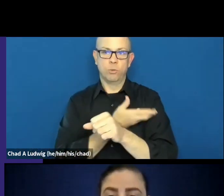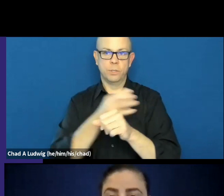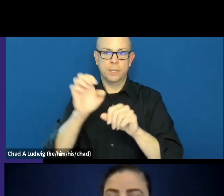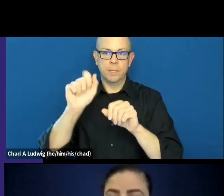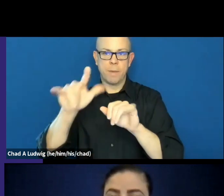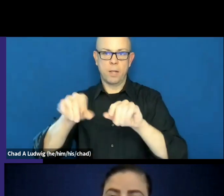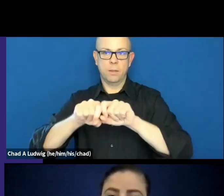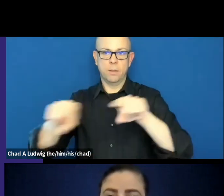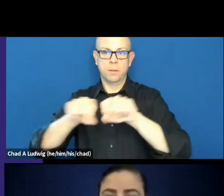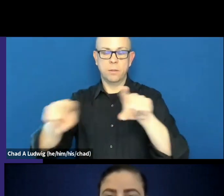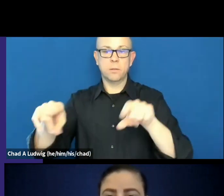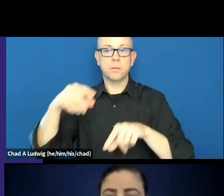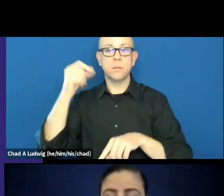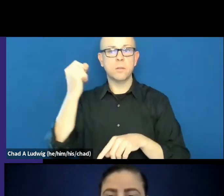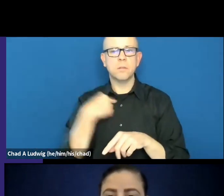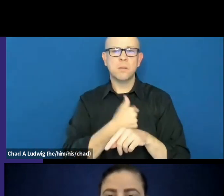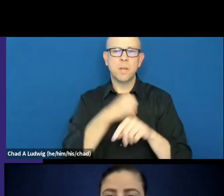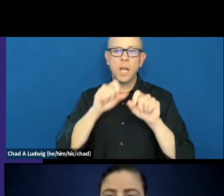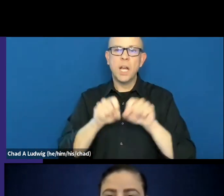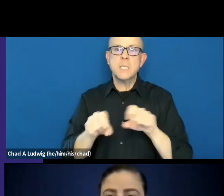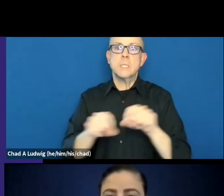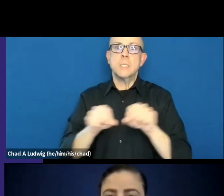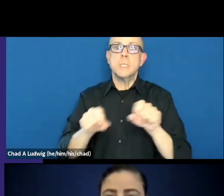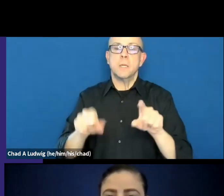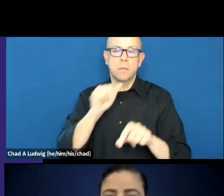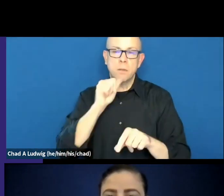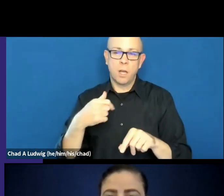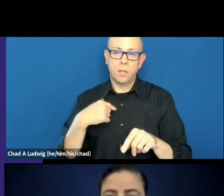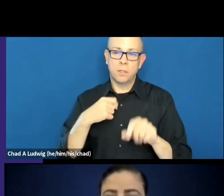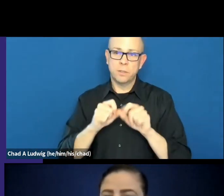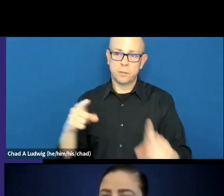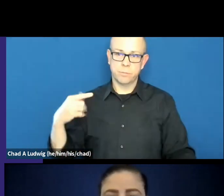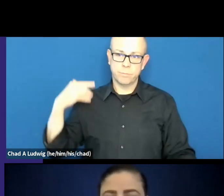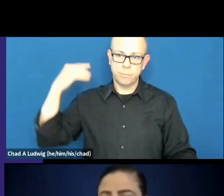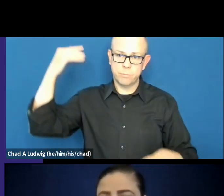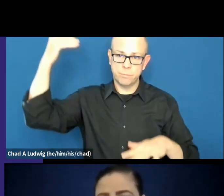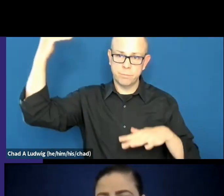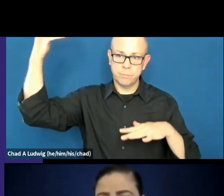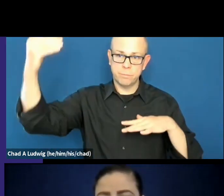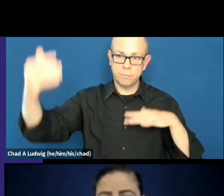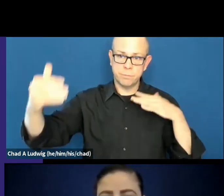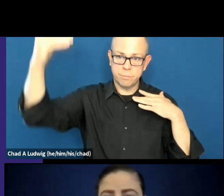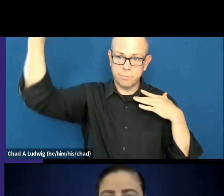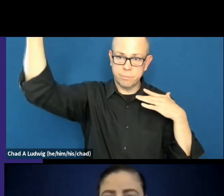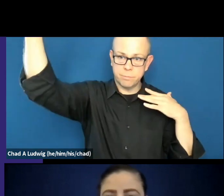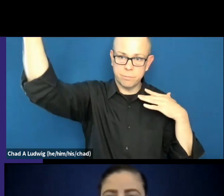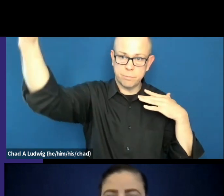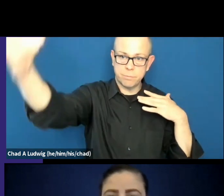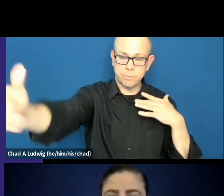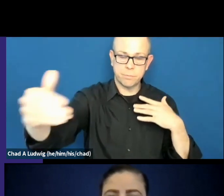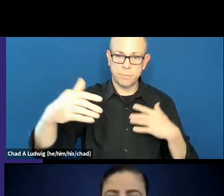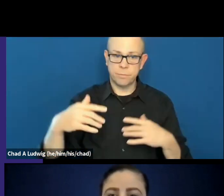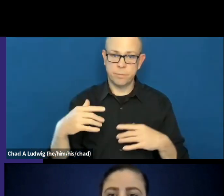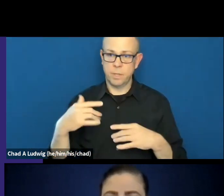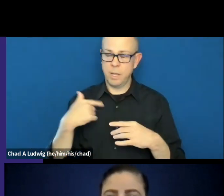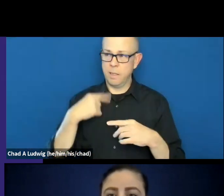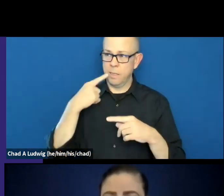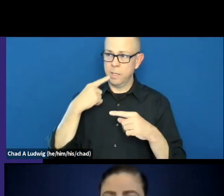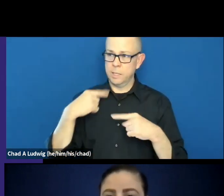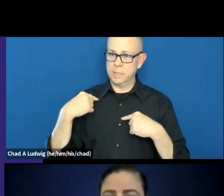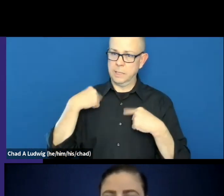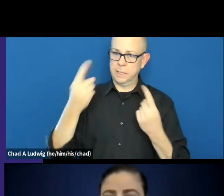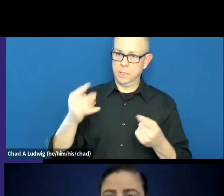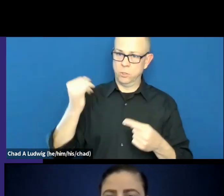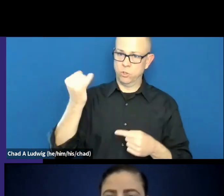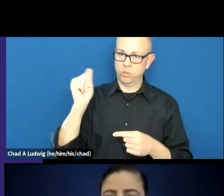email newsletter, and we'll send those out. And we do not overspam you with emails. We send out emails